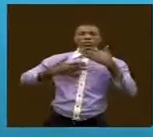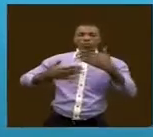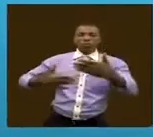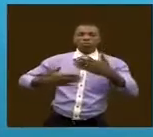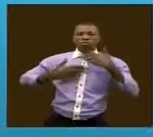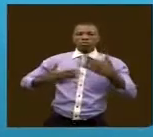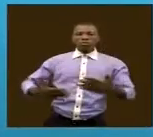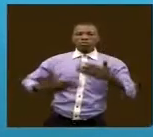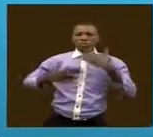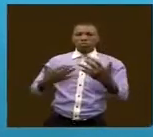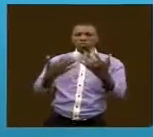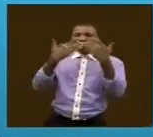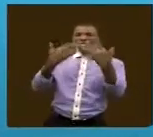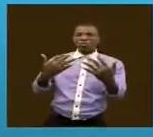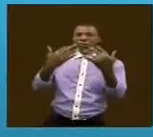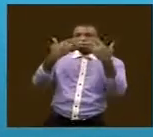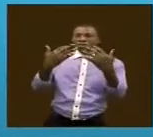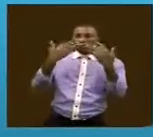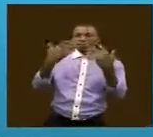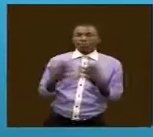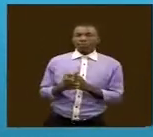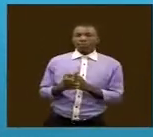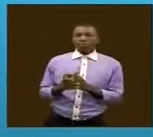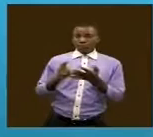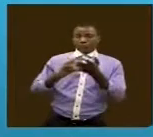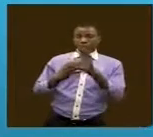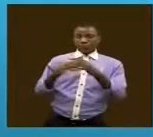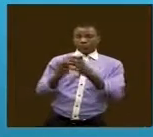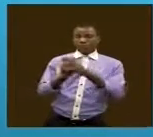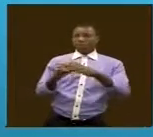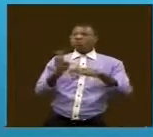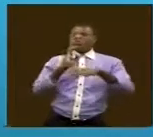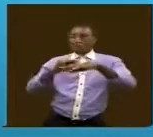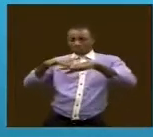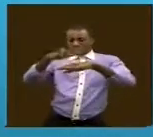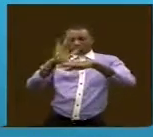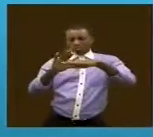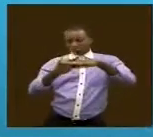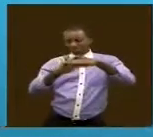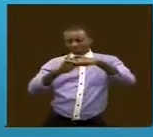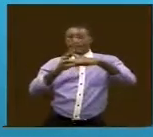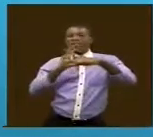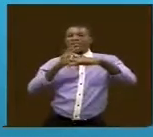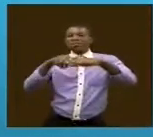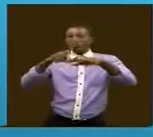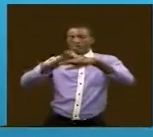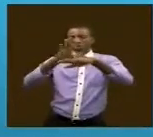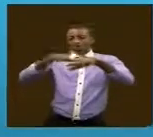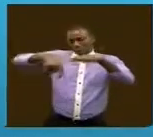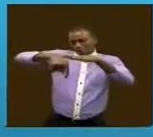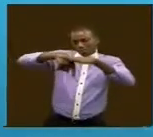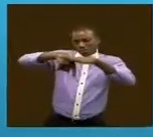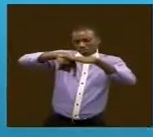larvae, that's where it takes air from the surface of the water. So they are